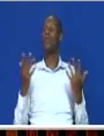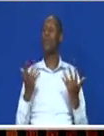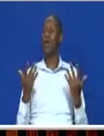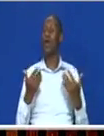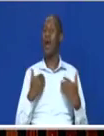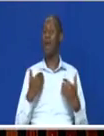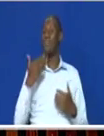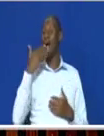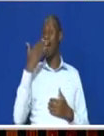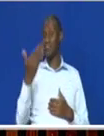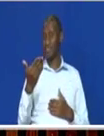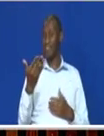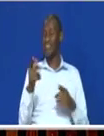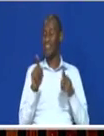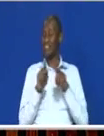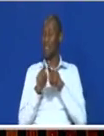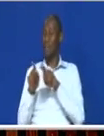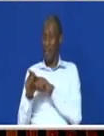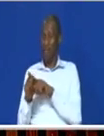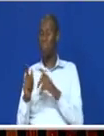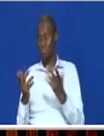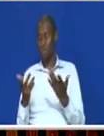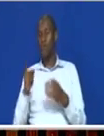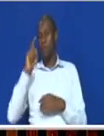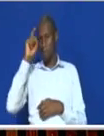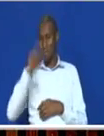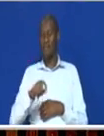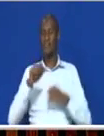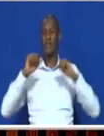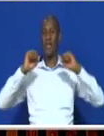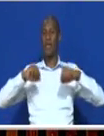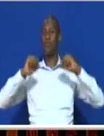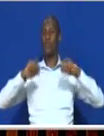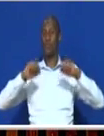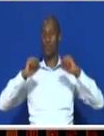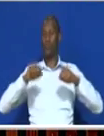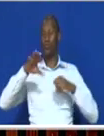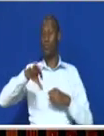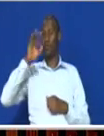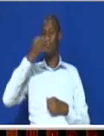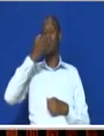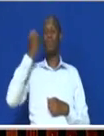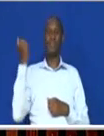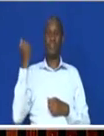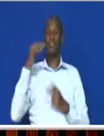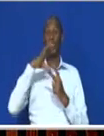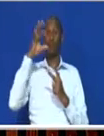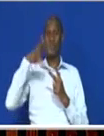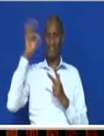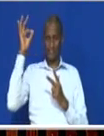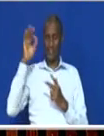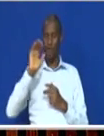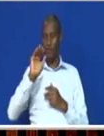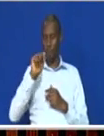some answers that are quite similar, you must be able to pick the best choice